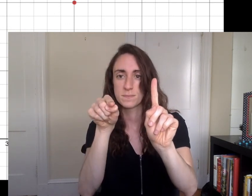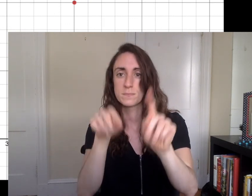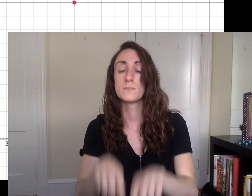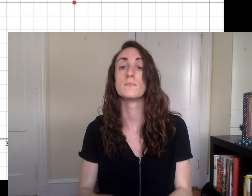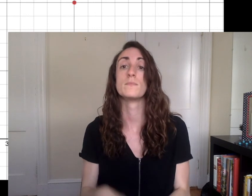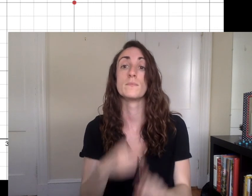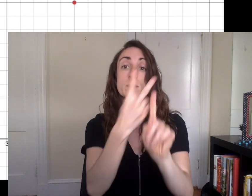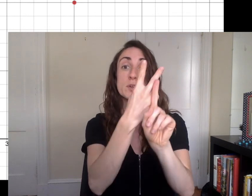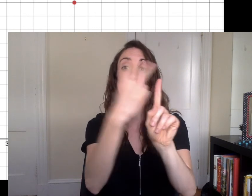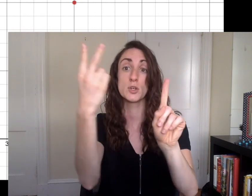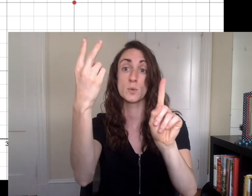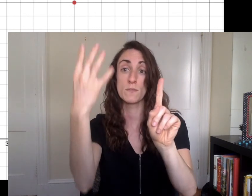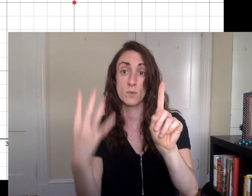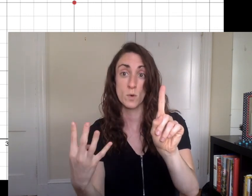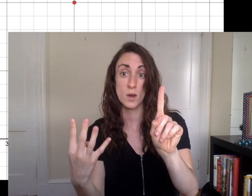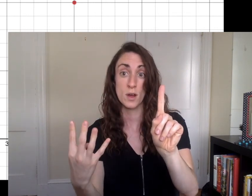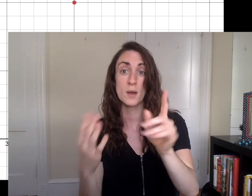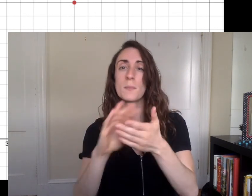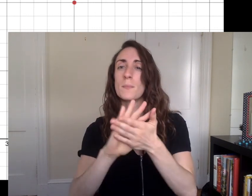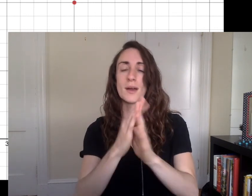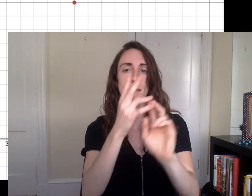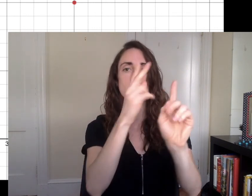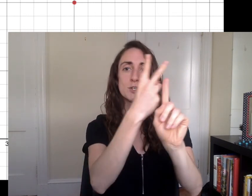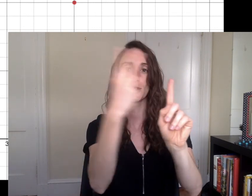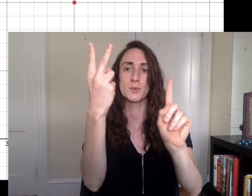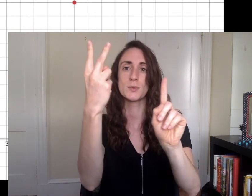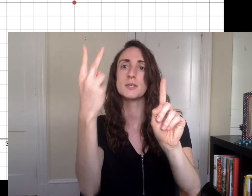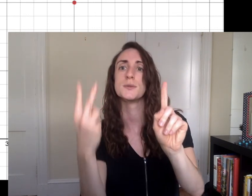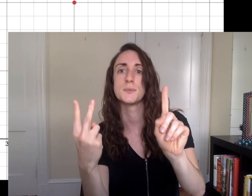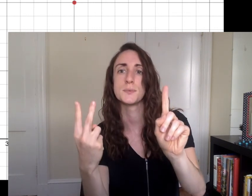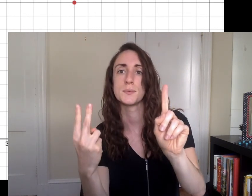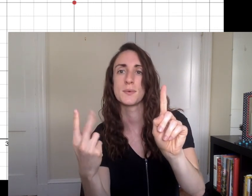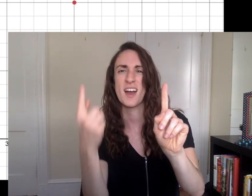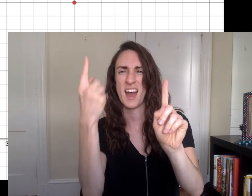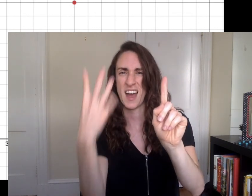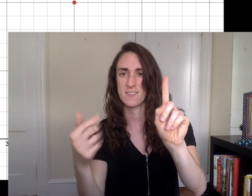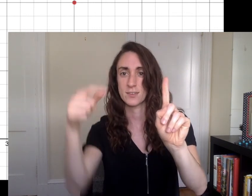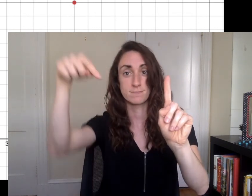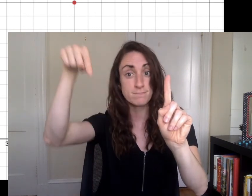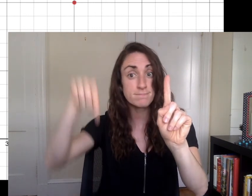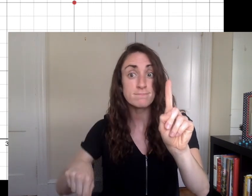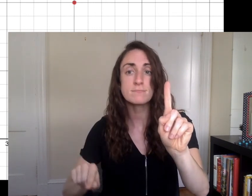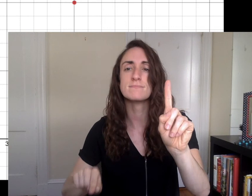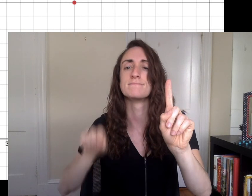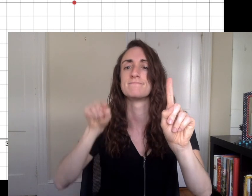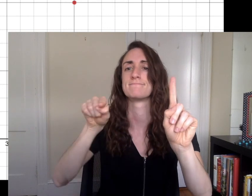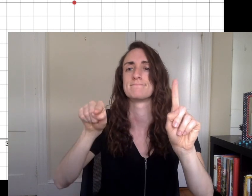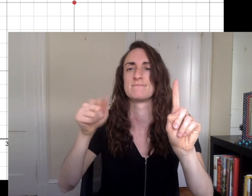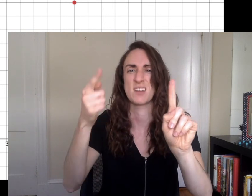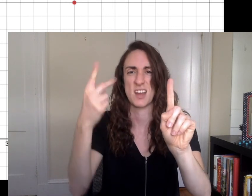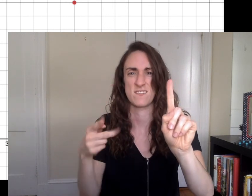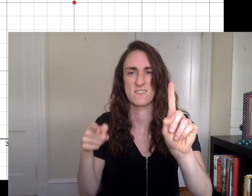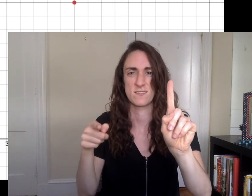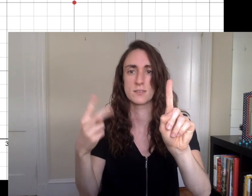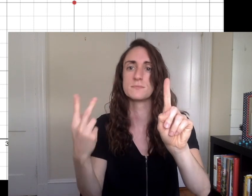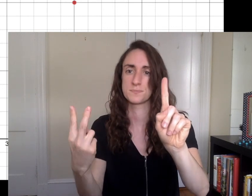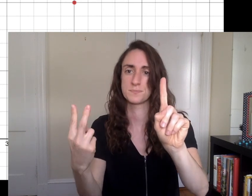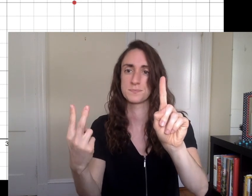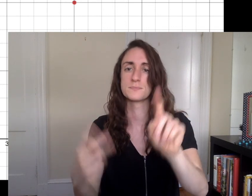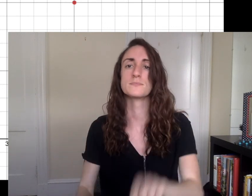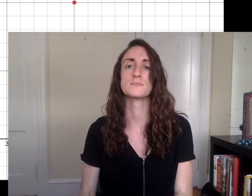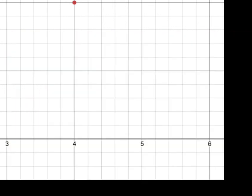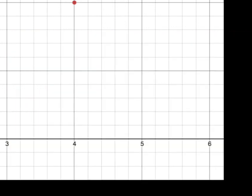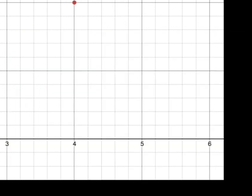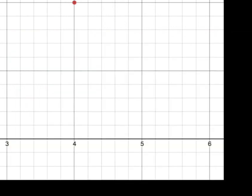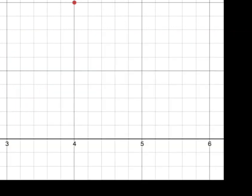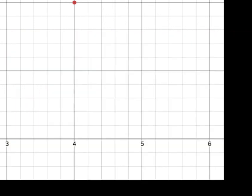1. This graph will only go over 1 and down 1/2 a unit. And that point that goes over 2 and down 4 will go over 2